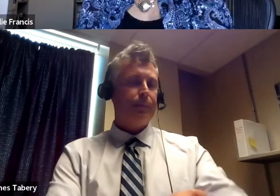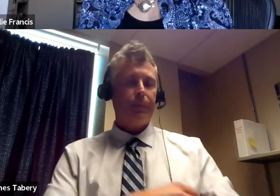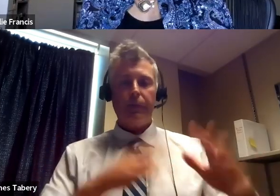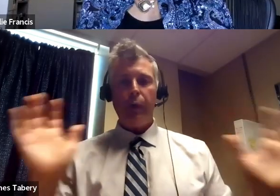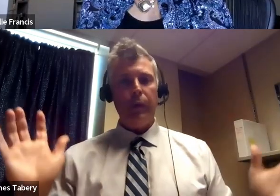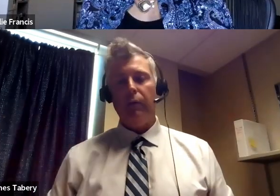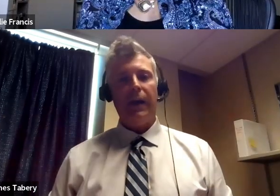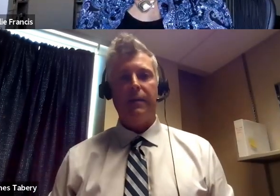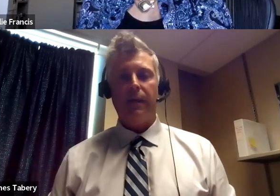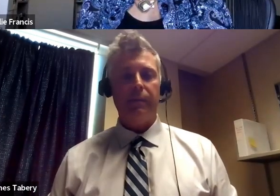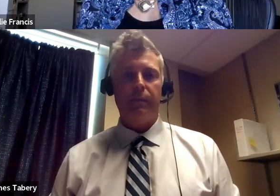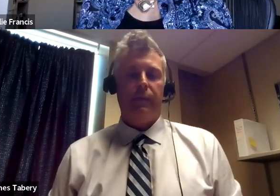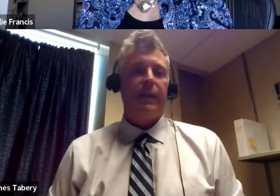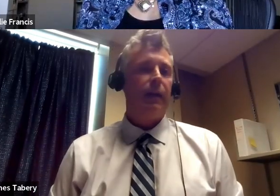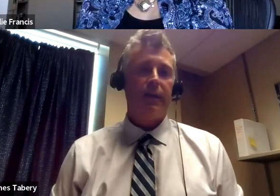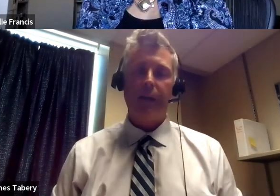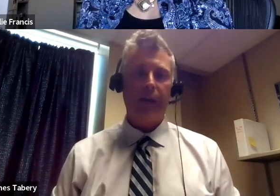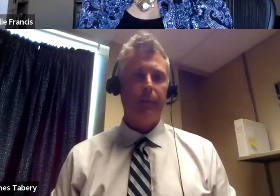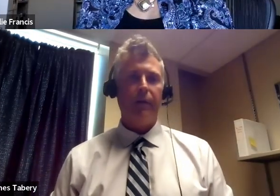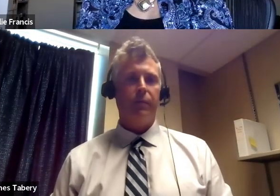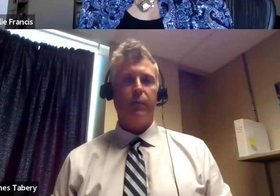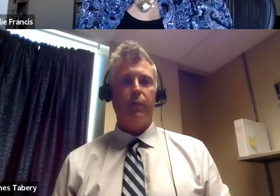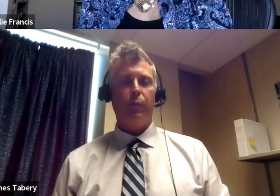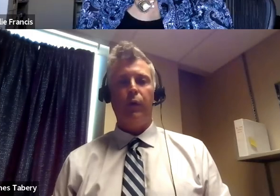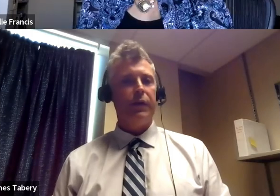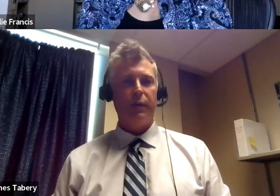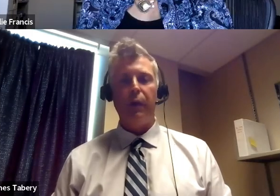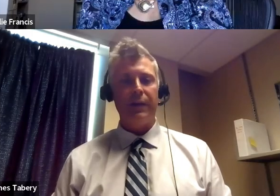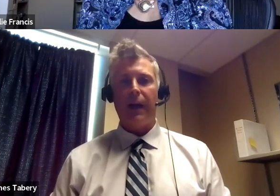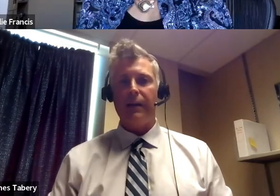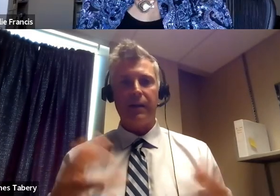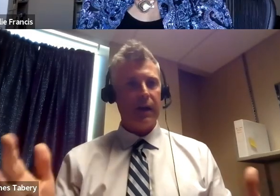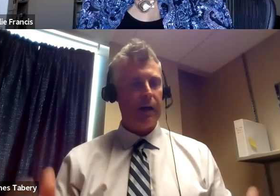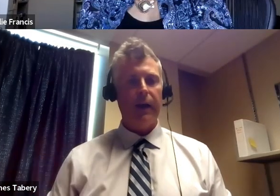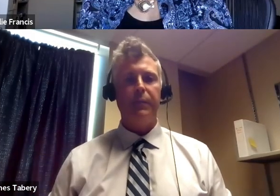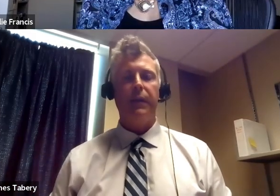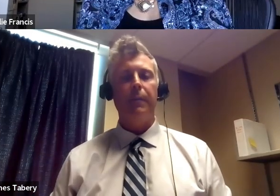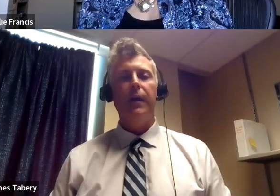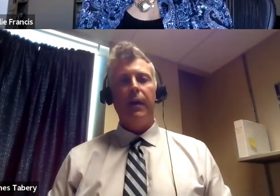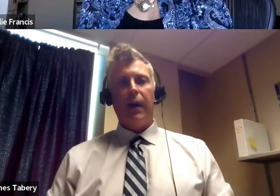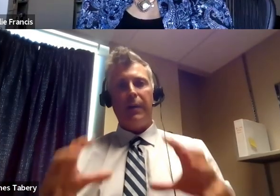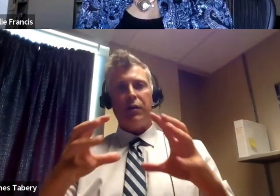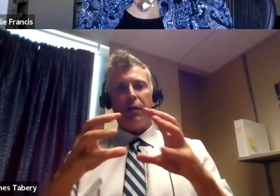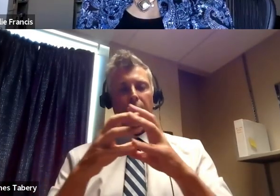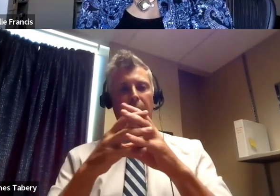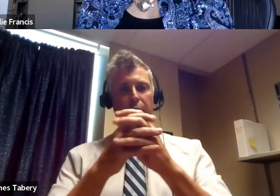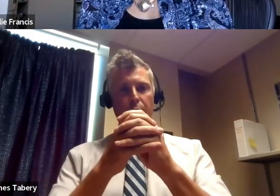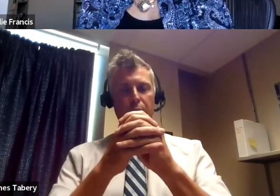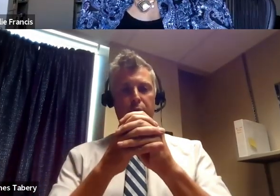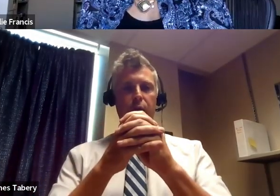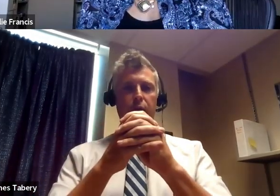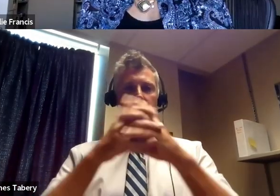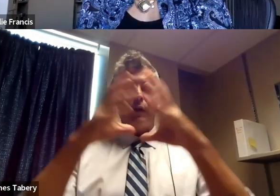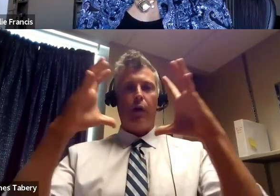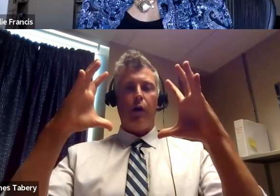program, we don't ask them to tell us anything about their disability status. That's entirely up to them. I mentioned earlier how the